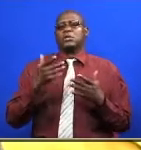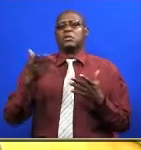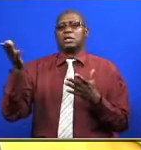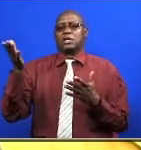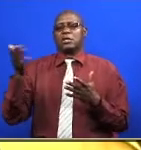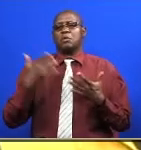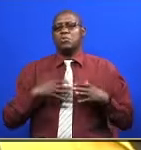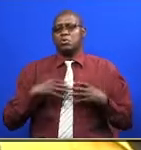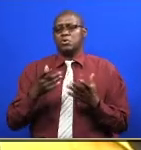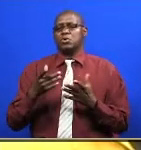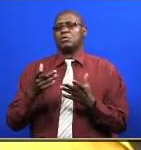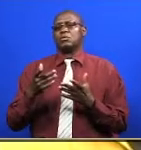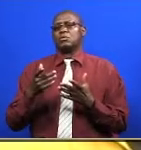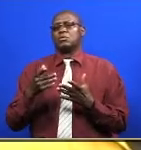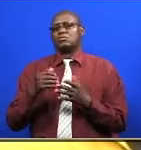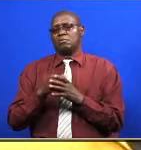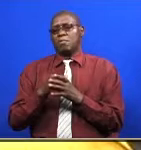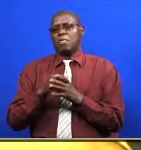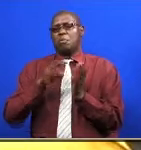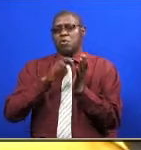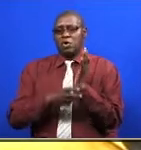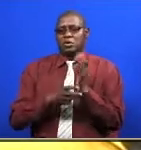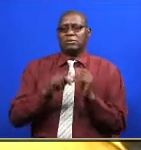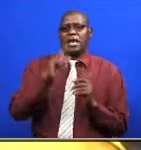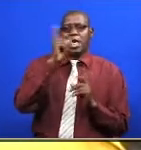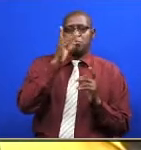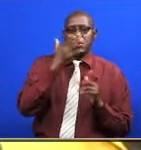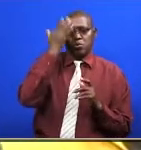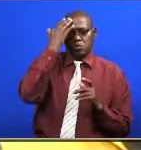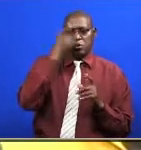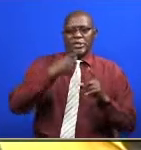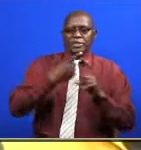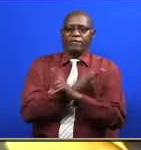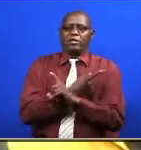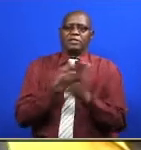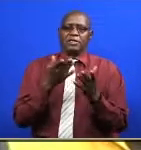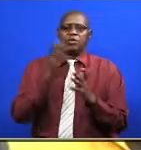a project of the deep state and state house. I think Nairobians know the difference and they'll make their choice on the 9th of August.